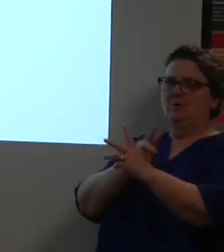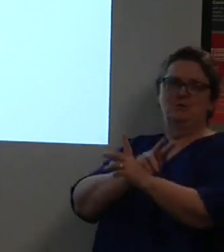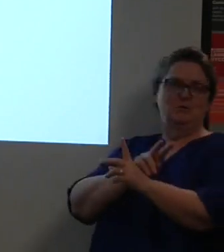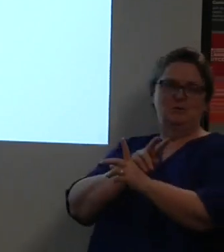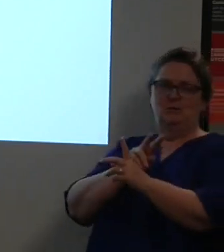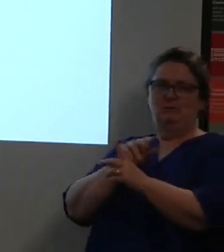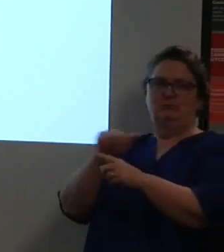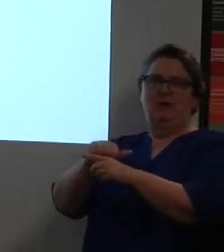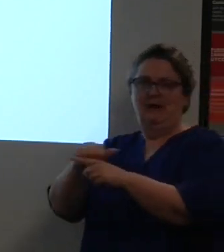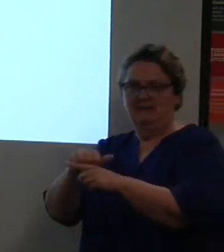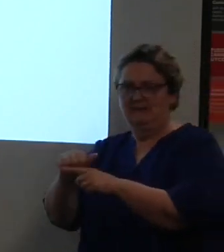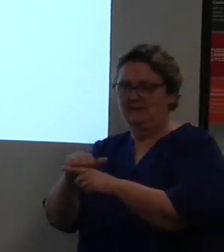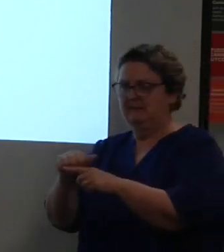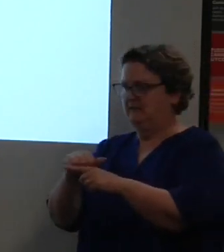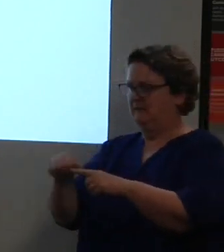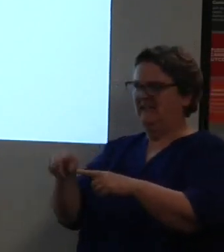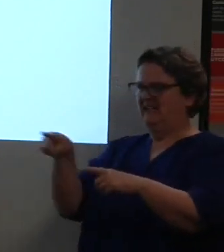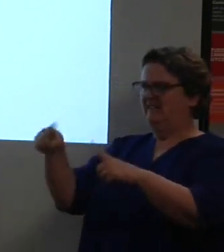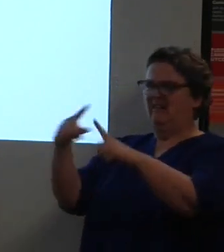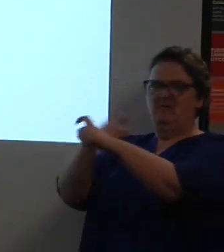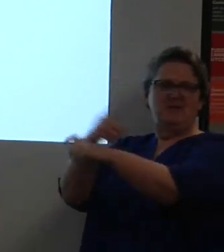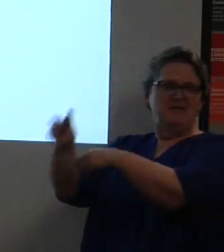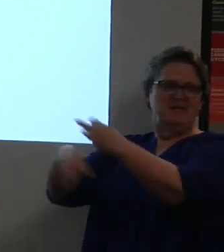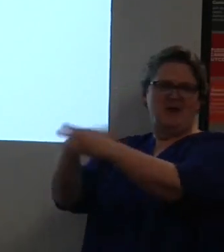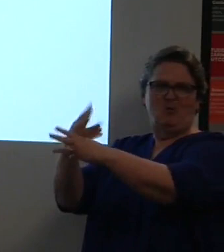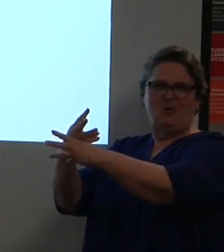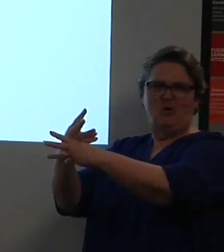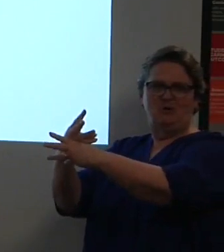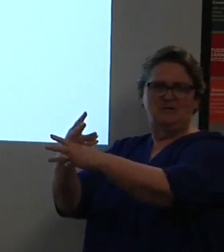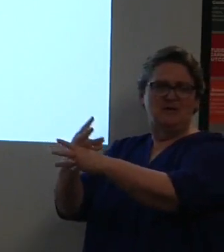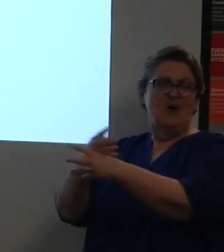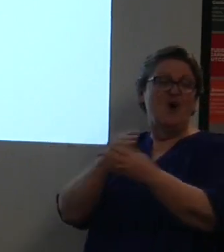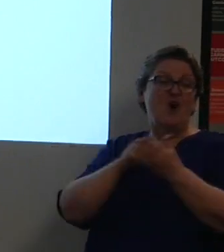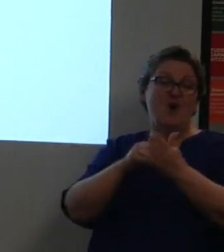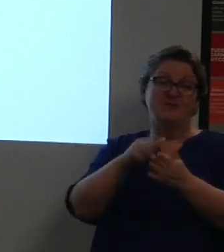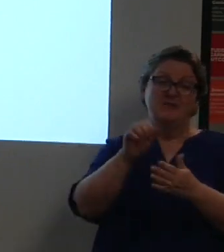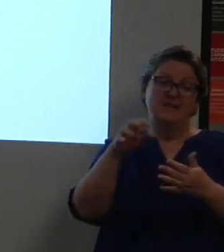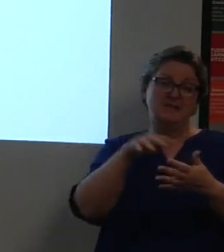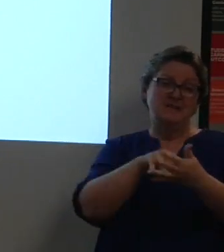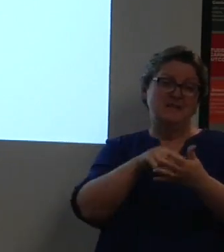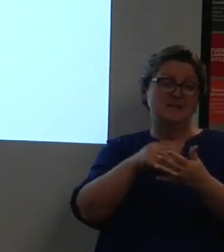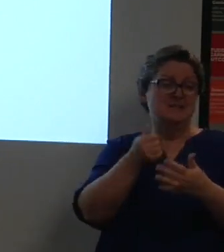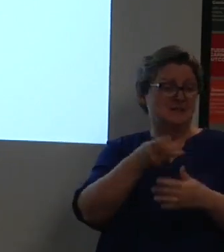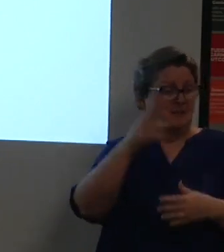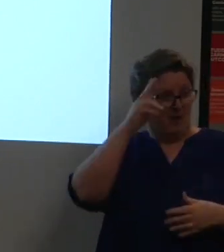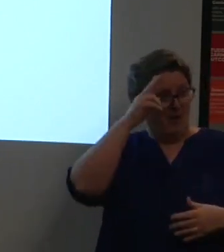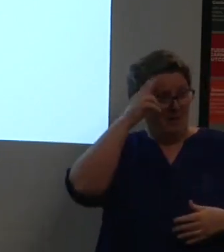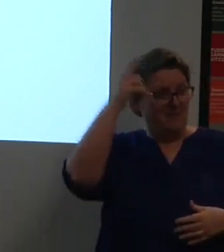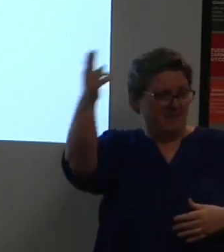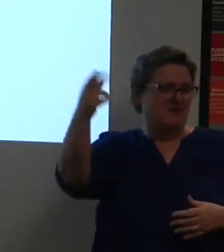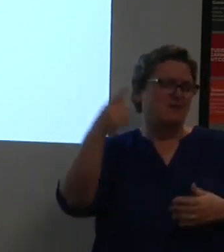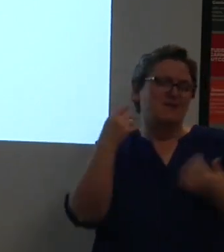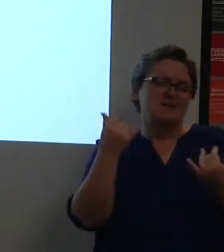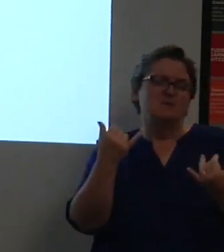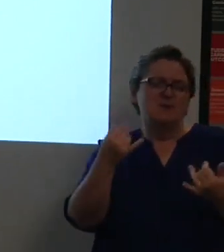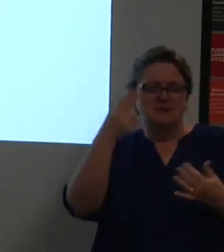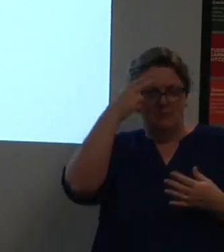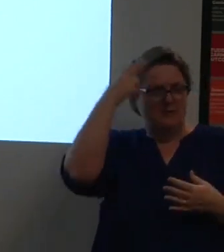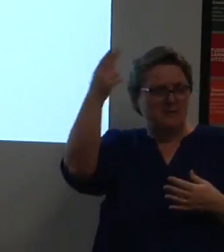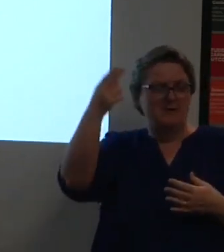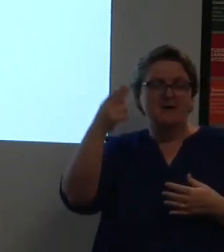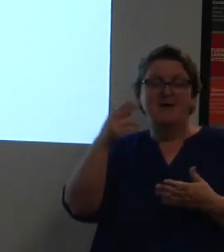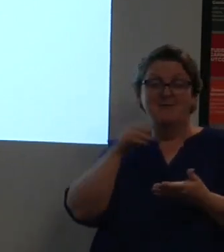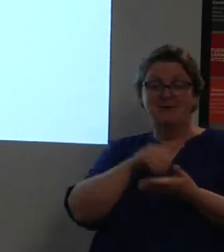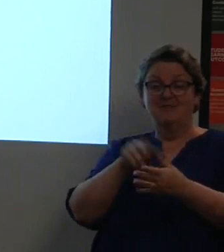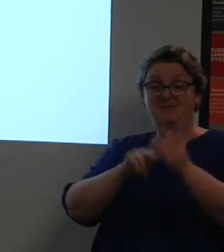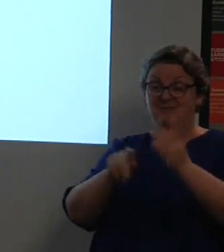is they have to deal with messy situations. And often case studies, some of them are hypothetical. We're going to use a hypothetical one today. But often people